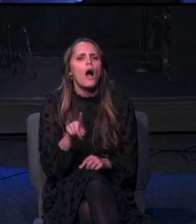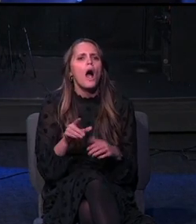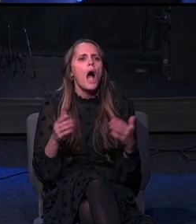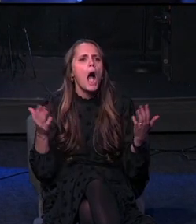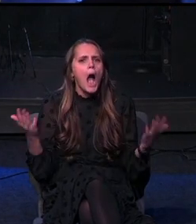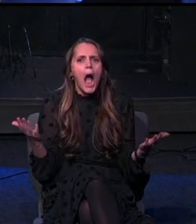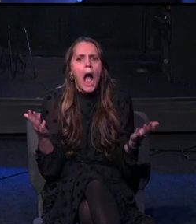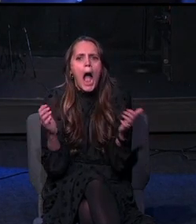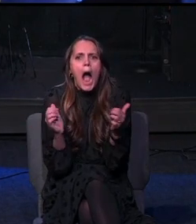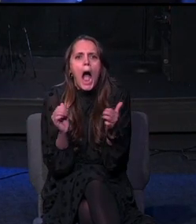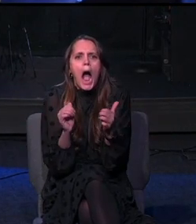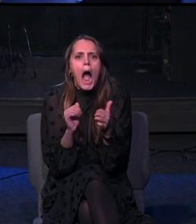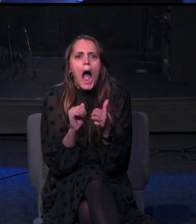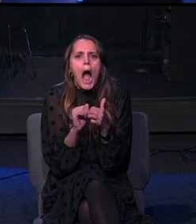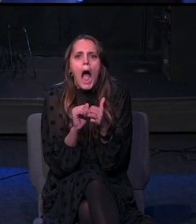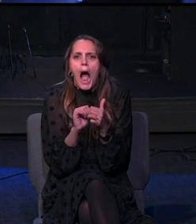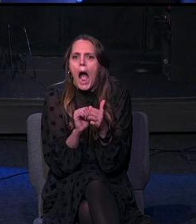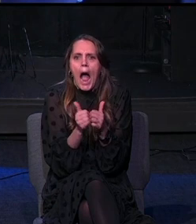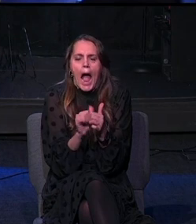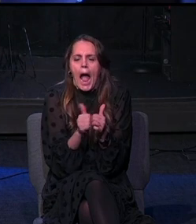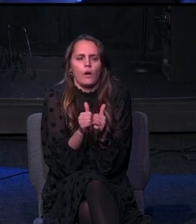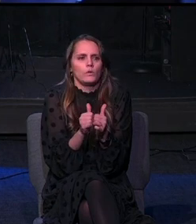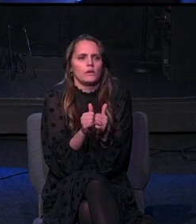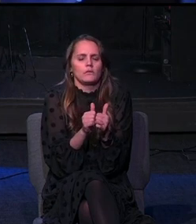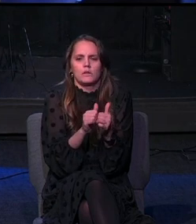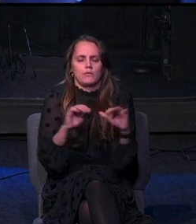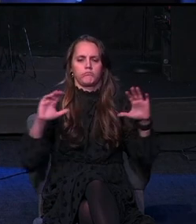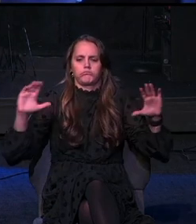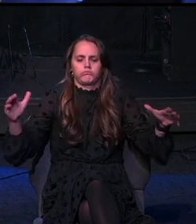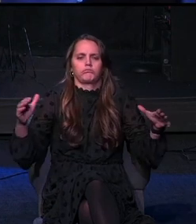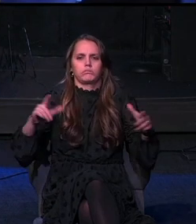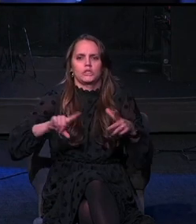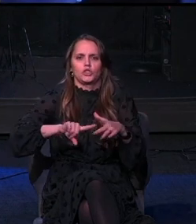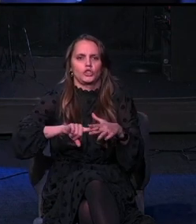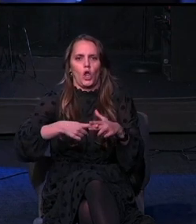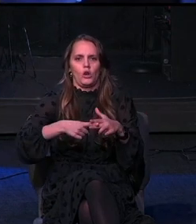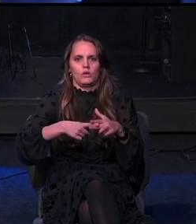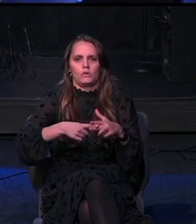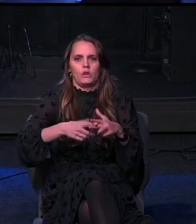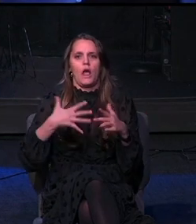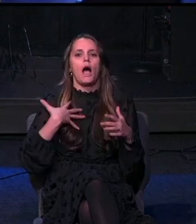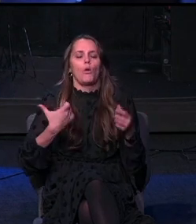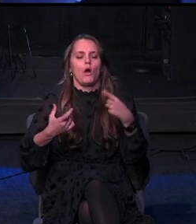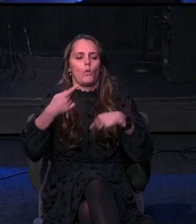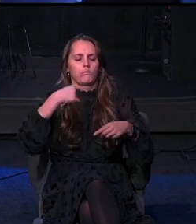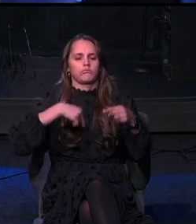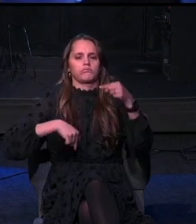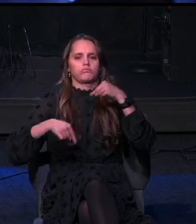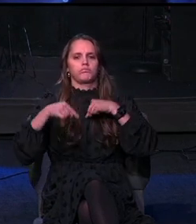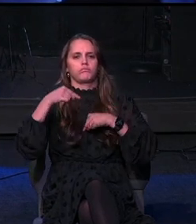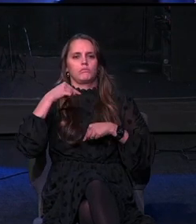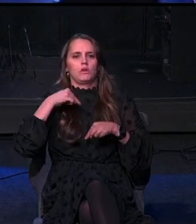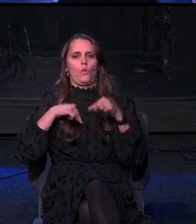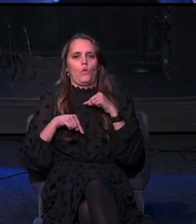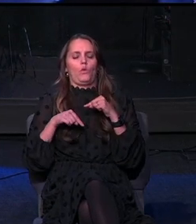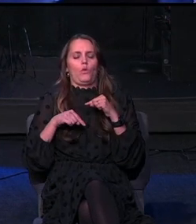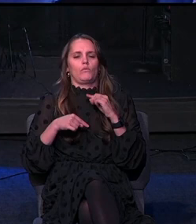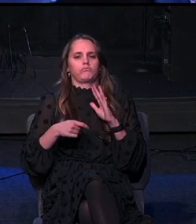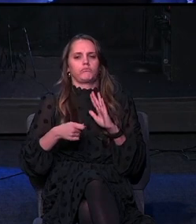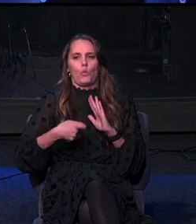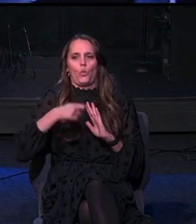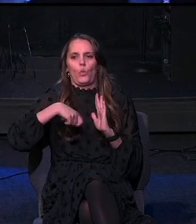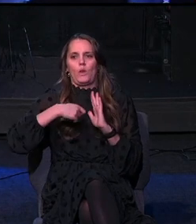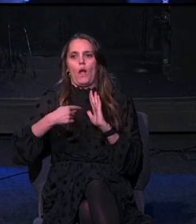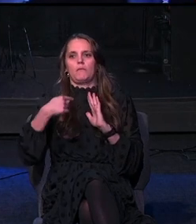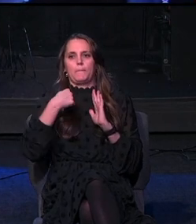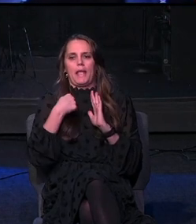how did this whole thing start? That's what I want to back up to. I want to rewind just a little bit. We're going to go